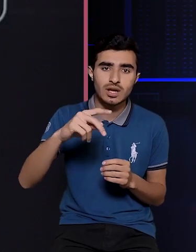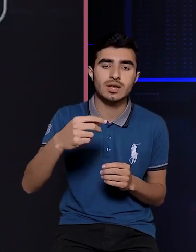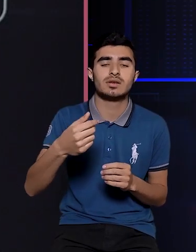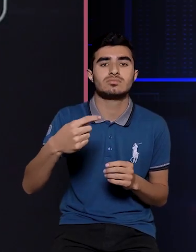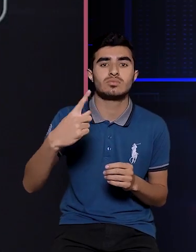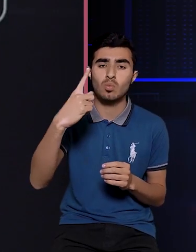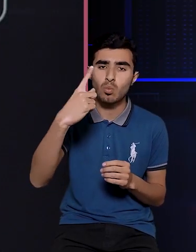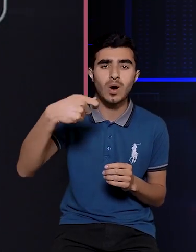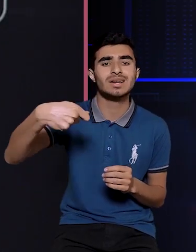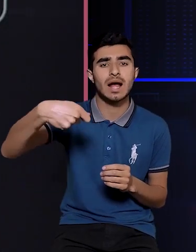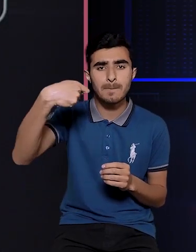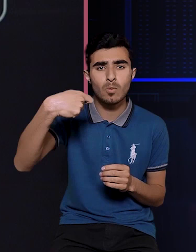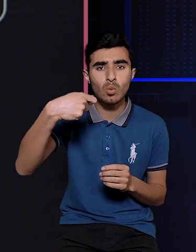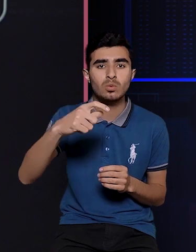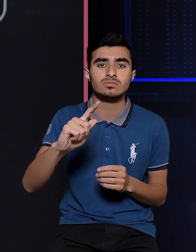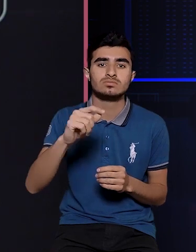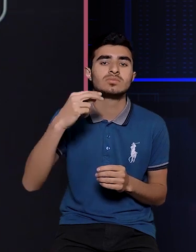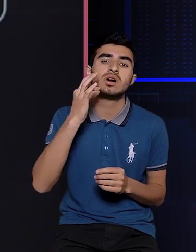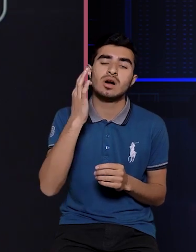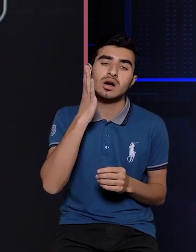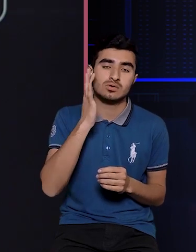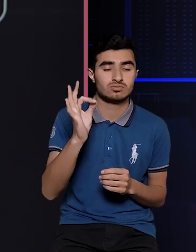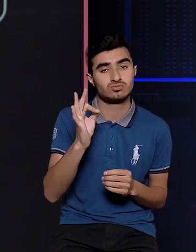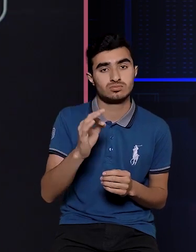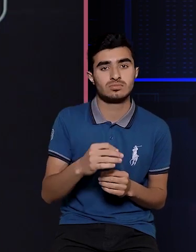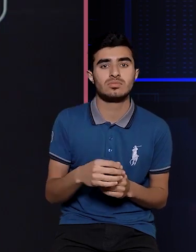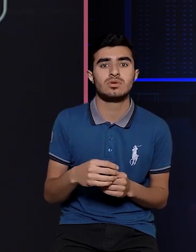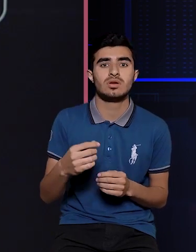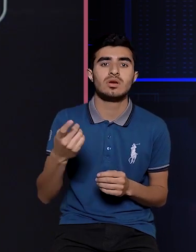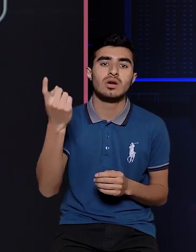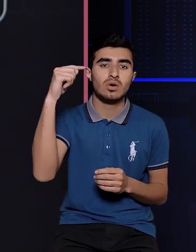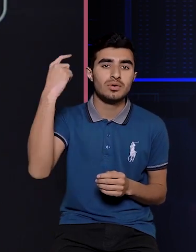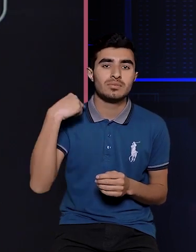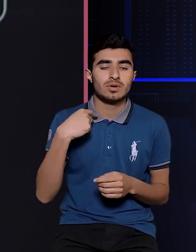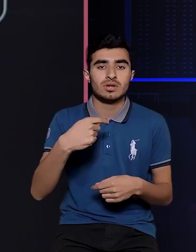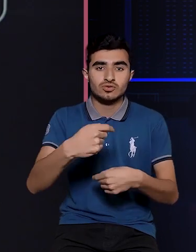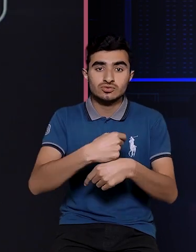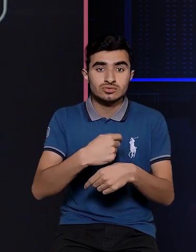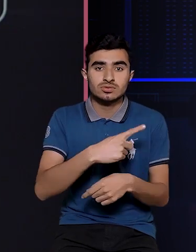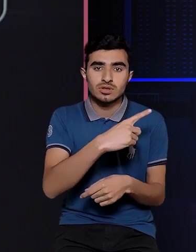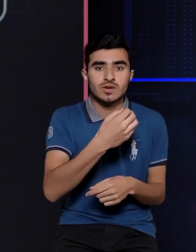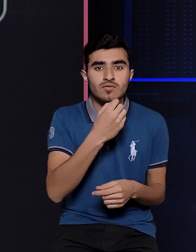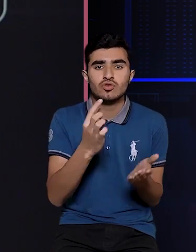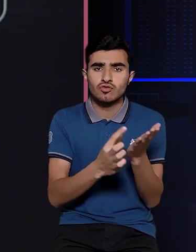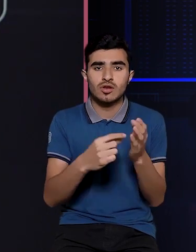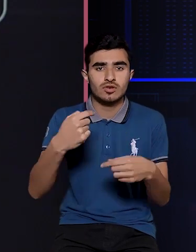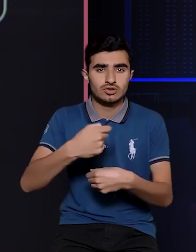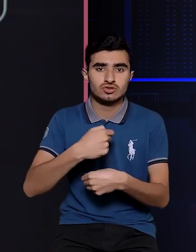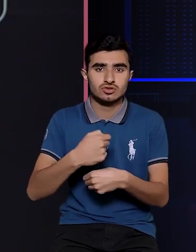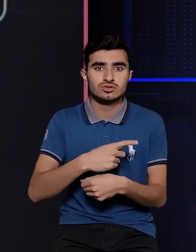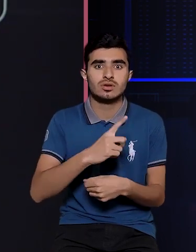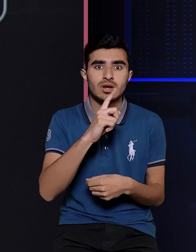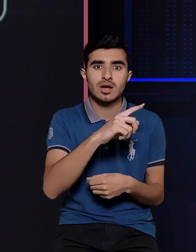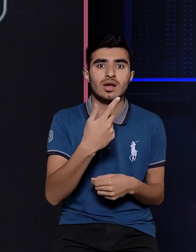healer. I definitely recommend that everyone has a teaspoon of honey